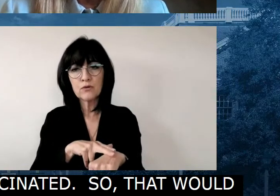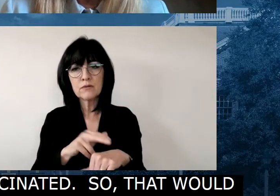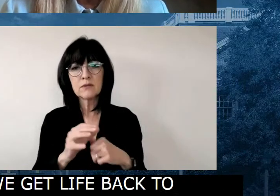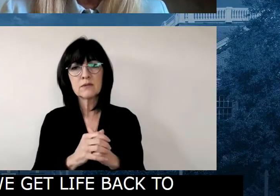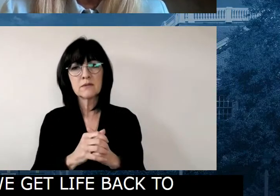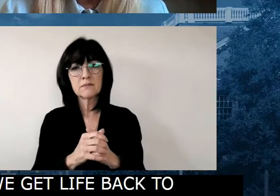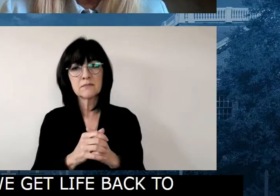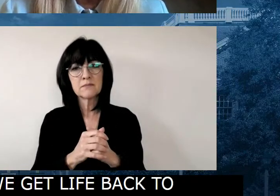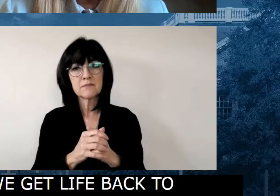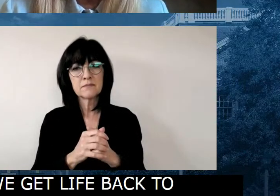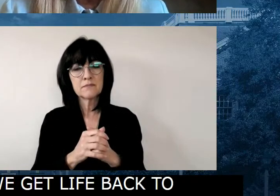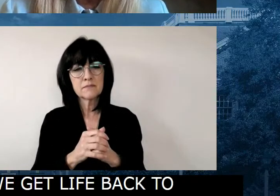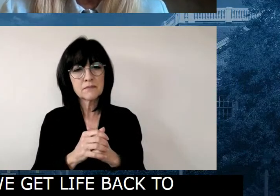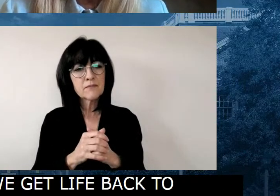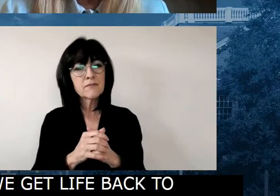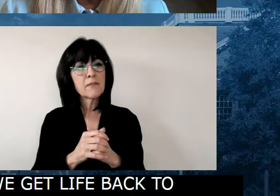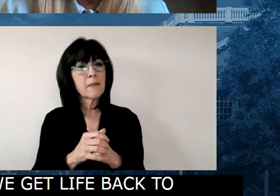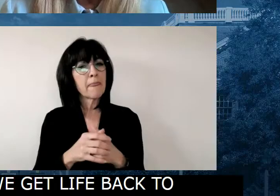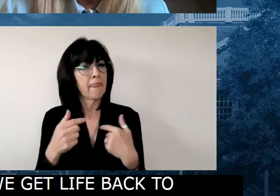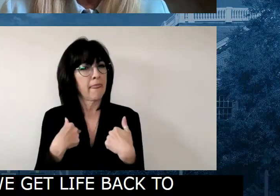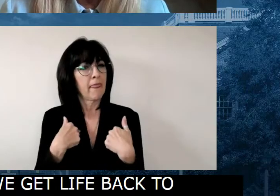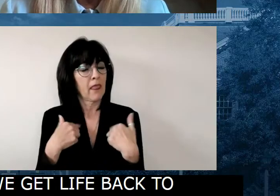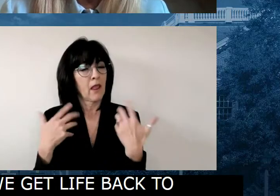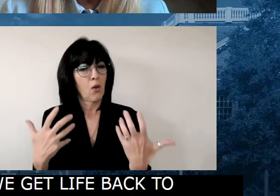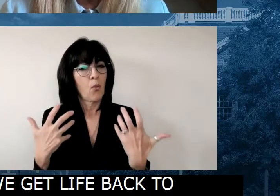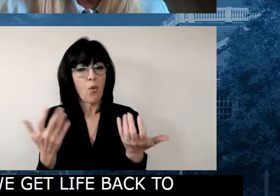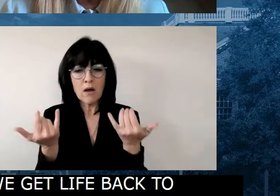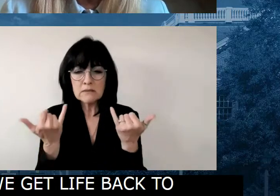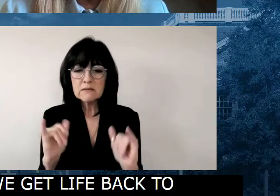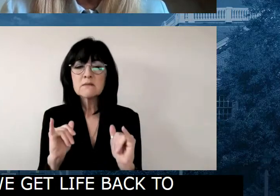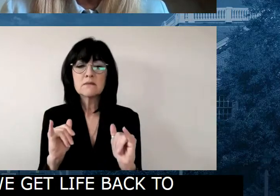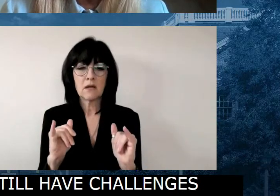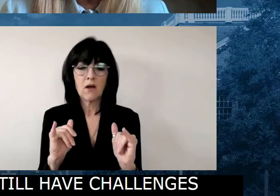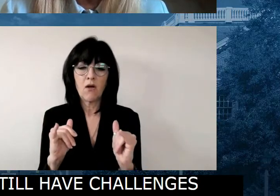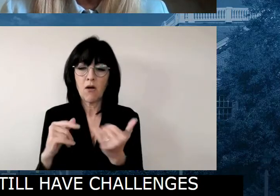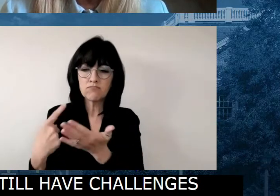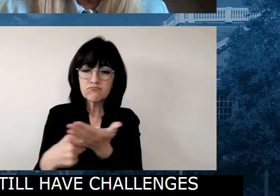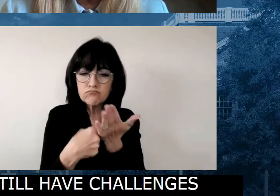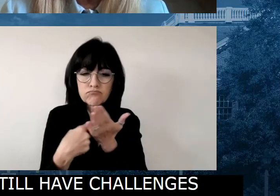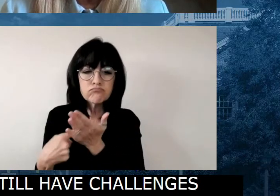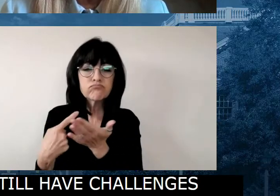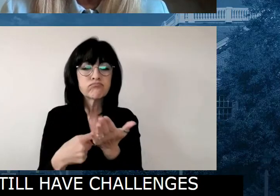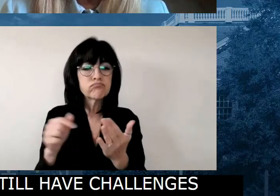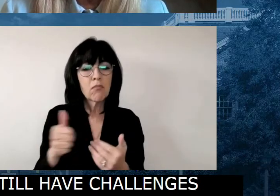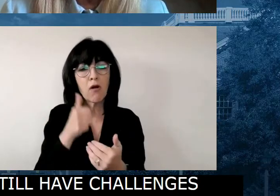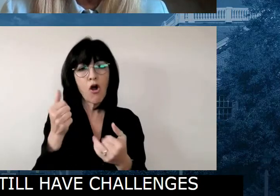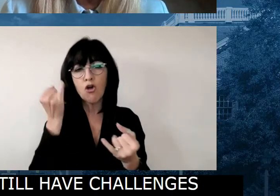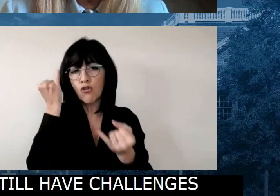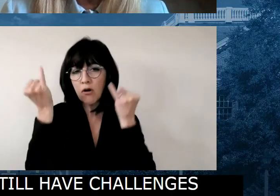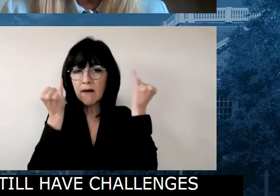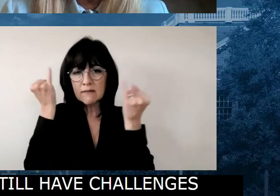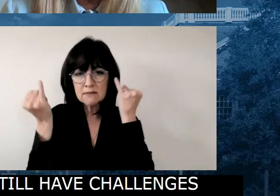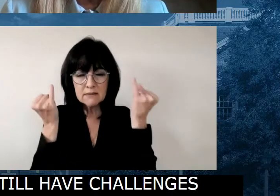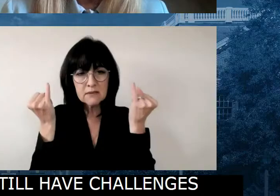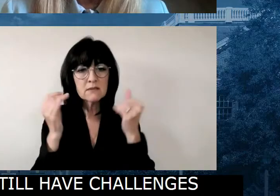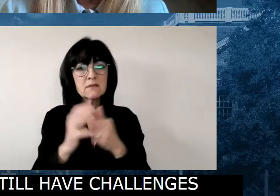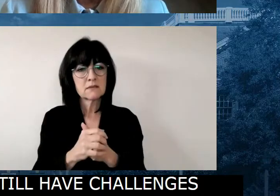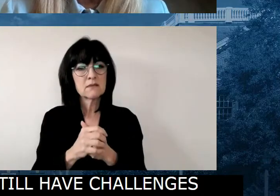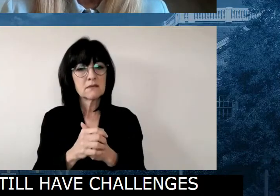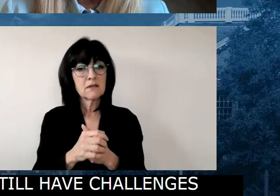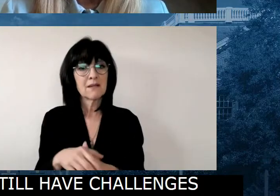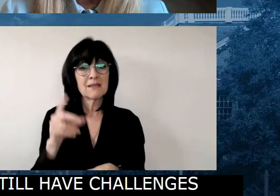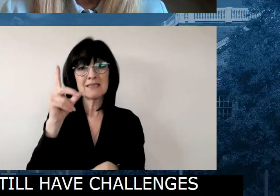about, but I'm just confident as governor, seeing the way I've seen Delawareans step forward to